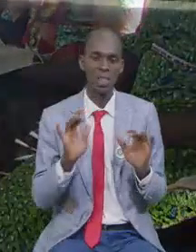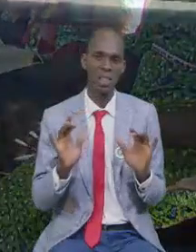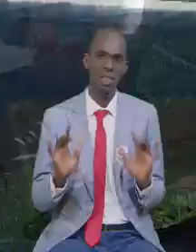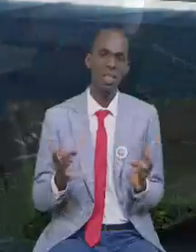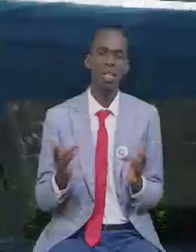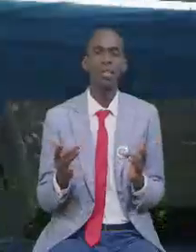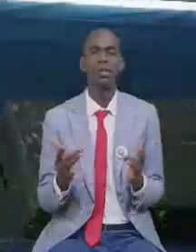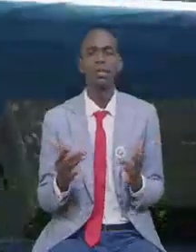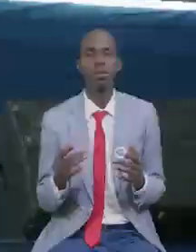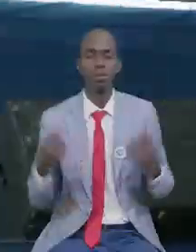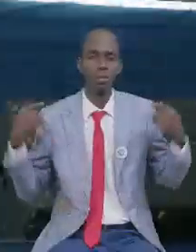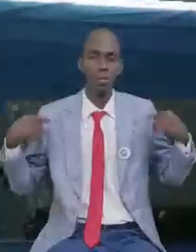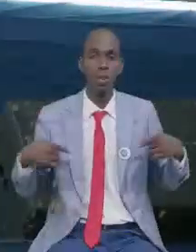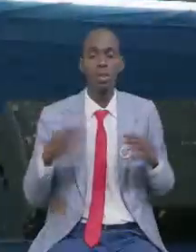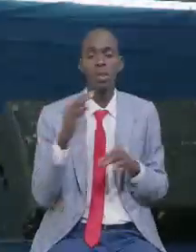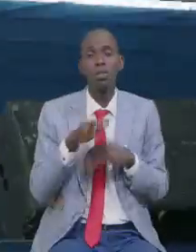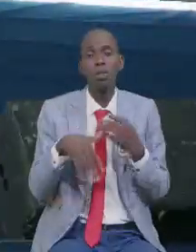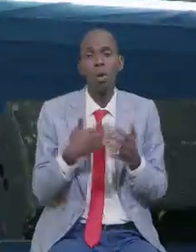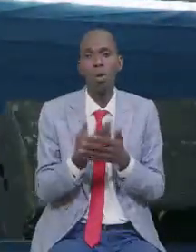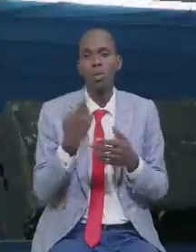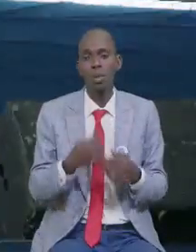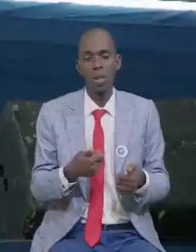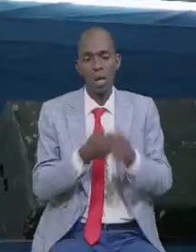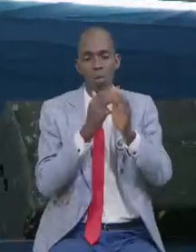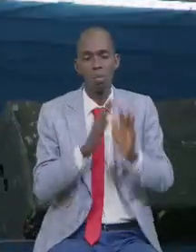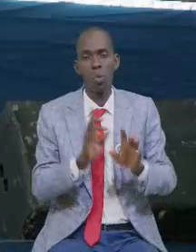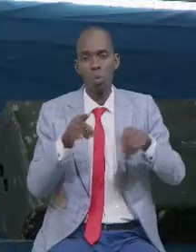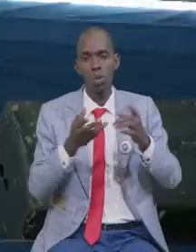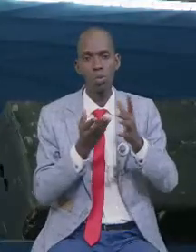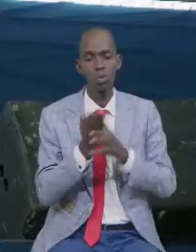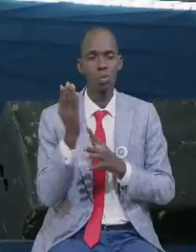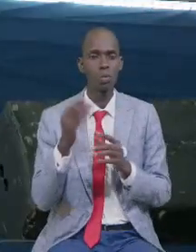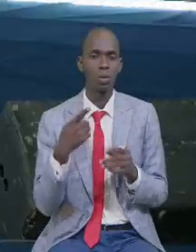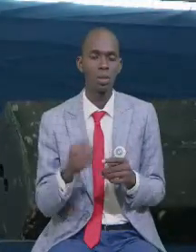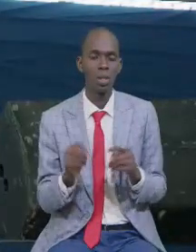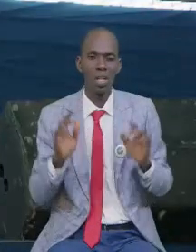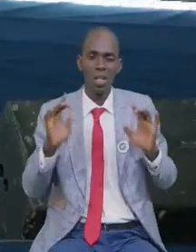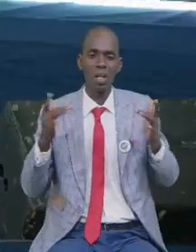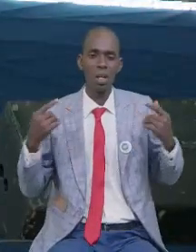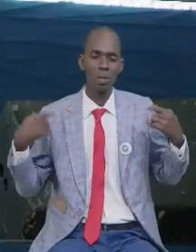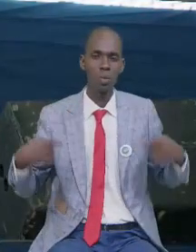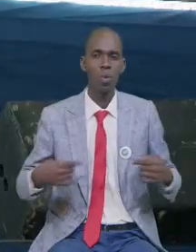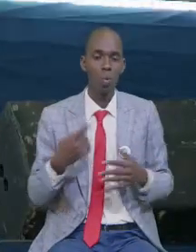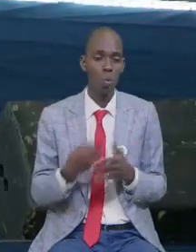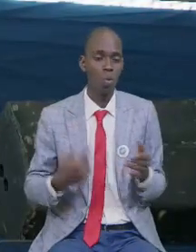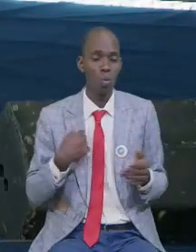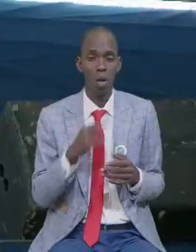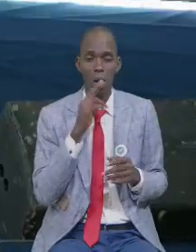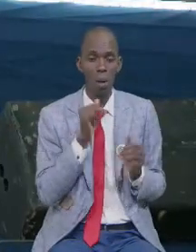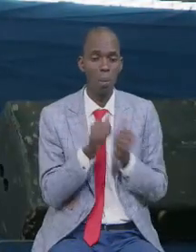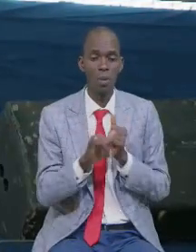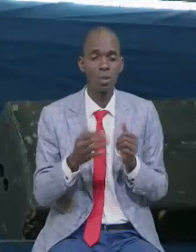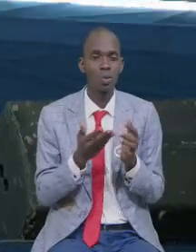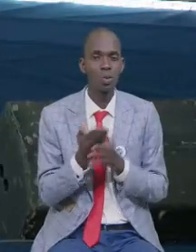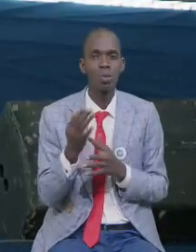all that Paul the apostle went through was light affliction, what we're going through is